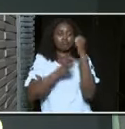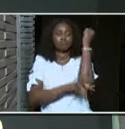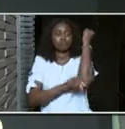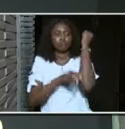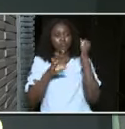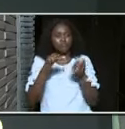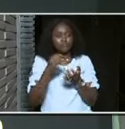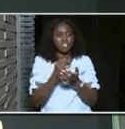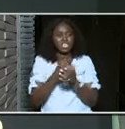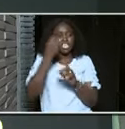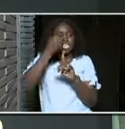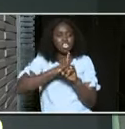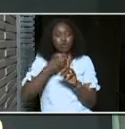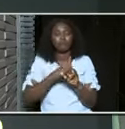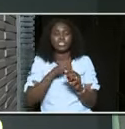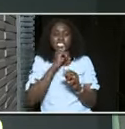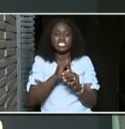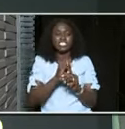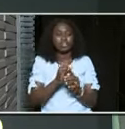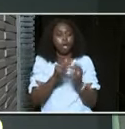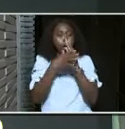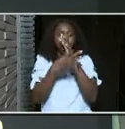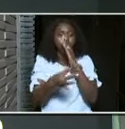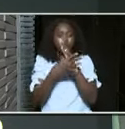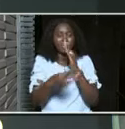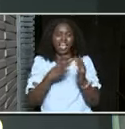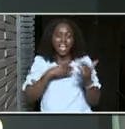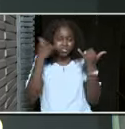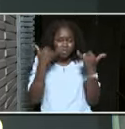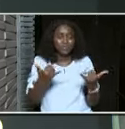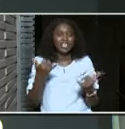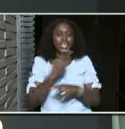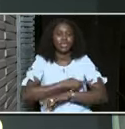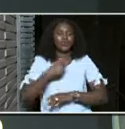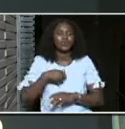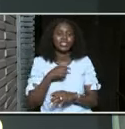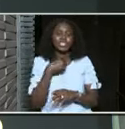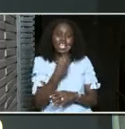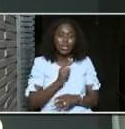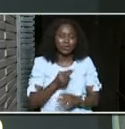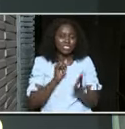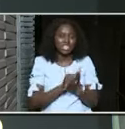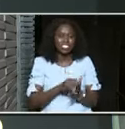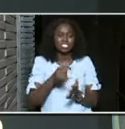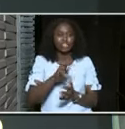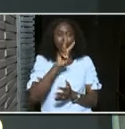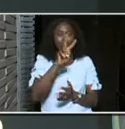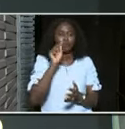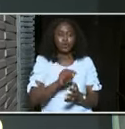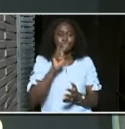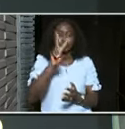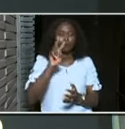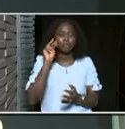oil. And today we are told that the 2.2